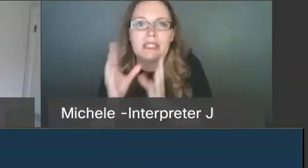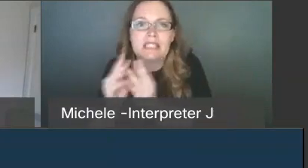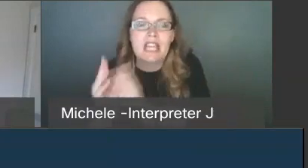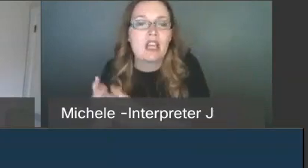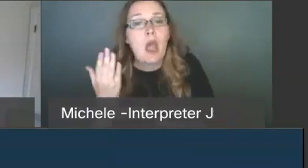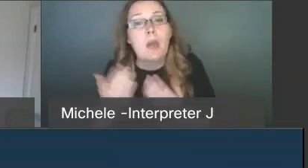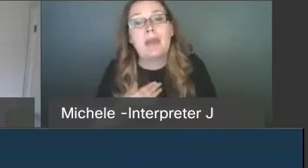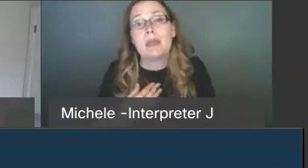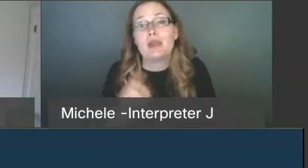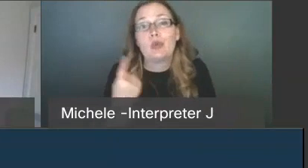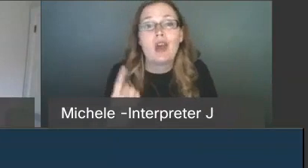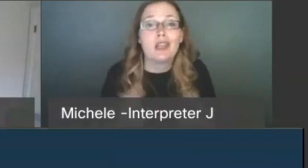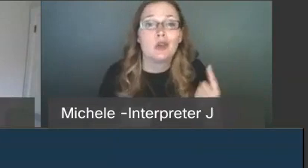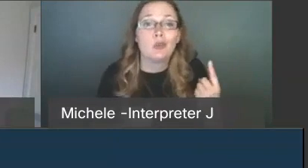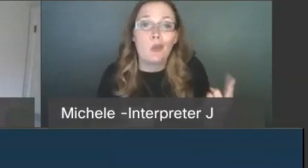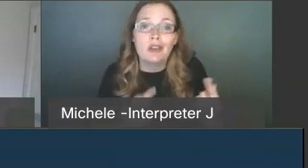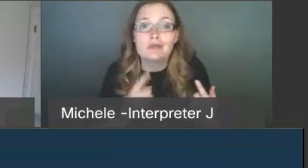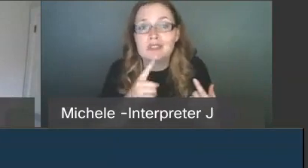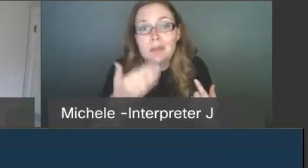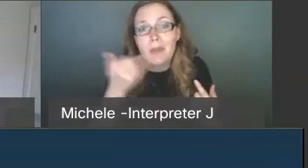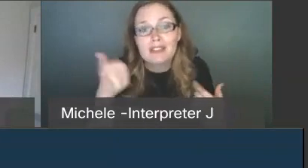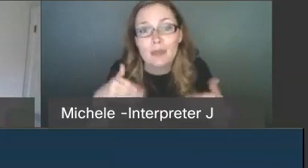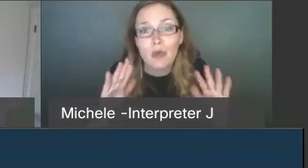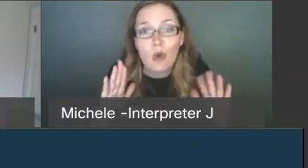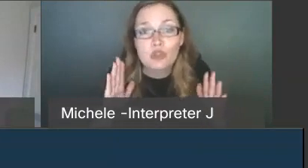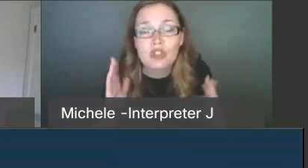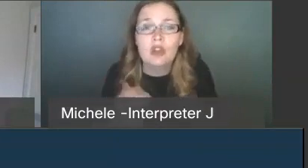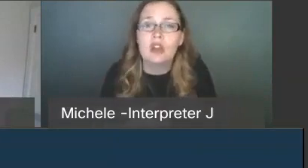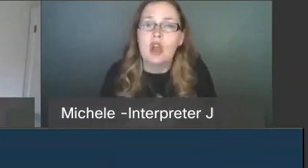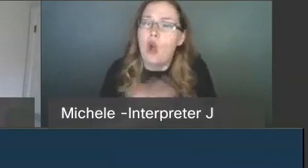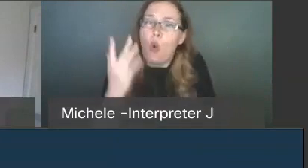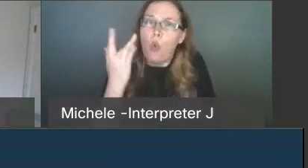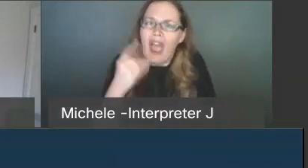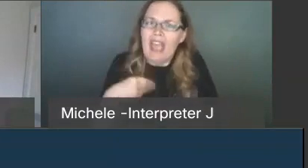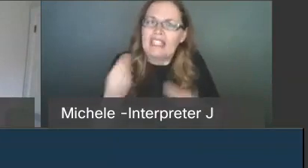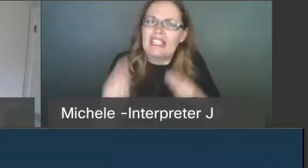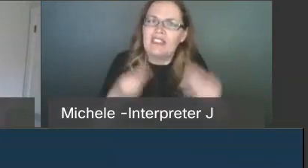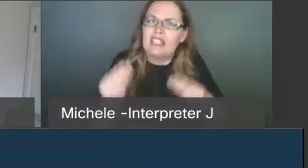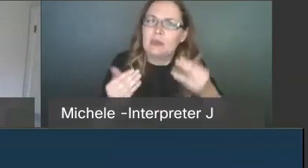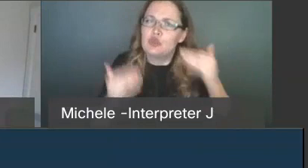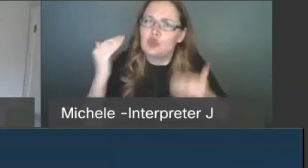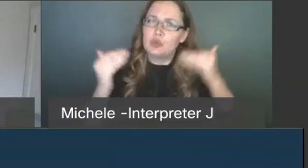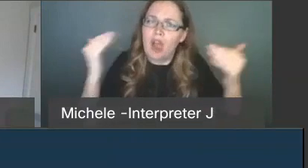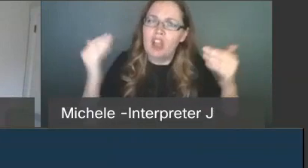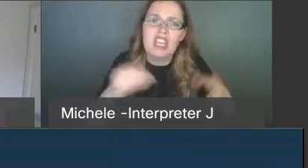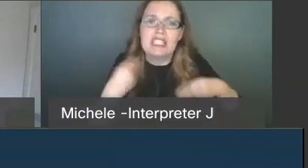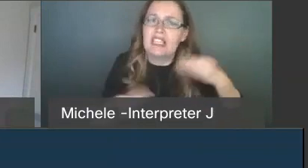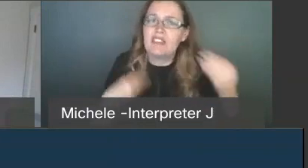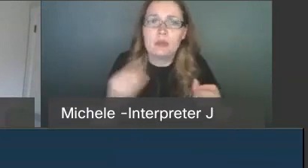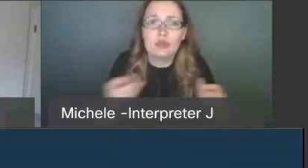and 1 hour of treatment might be okay. Why would that be problematic? Why would giving people lots of resources be an